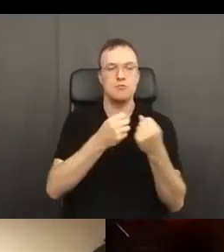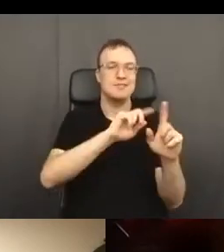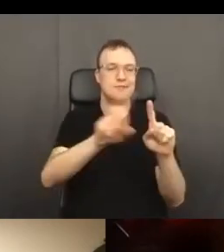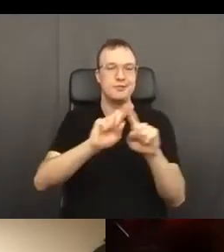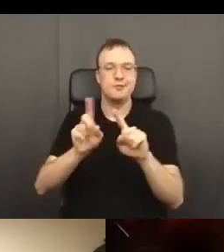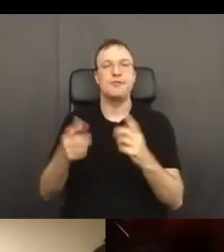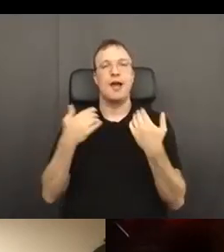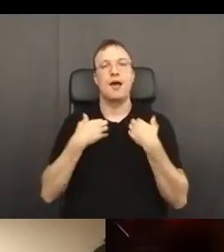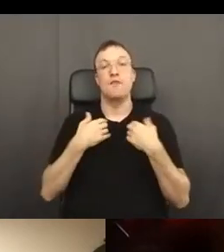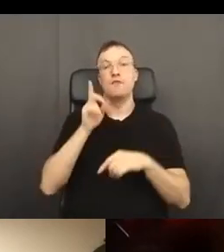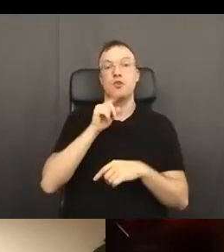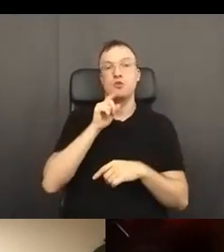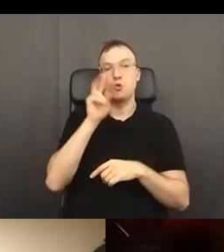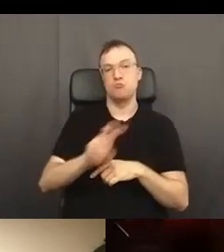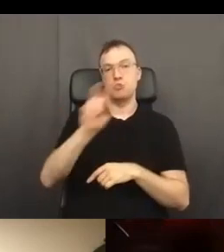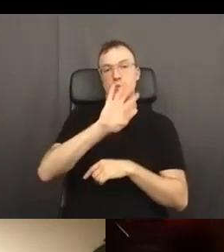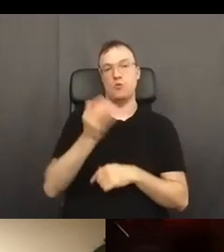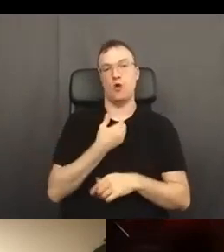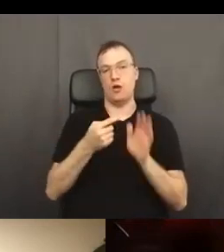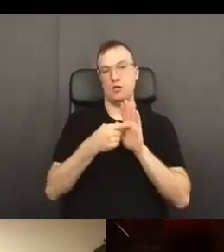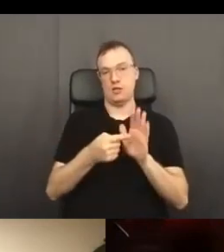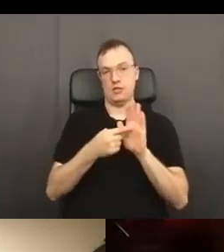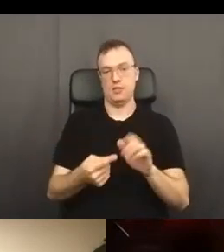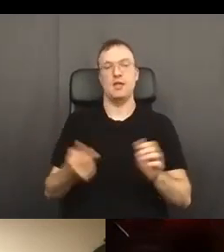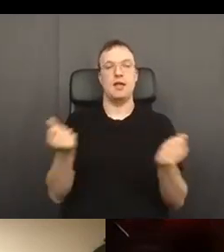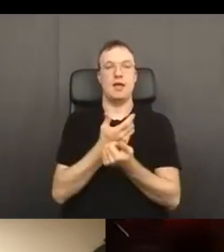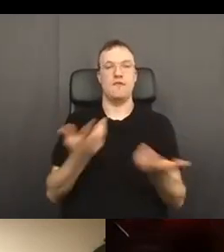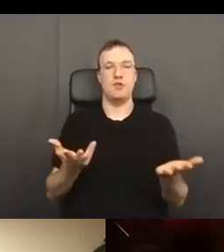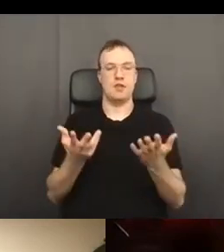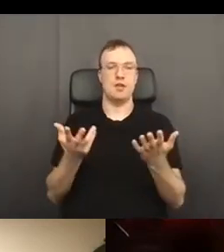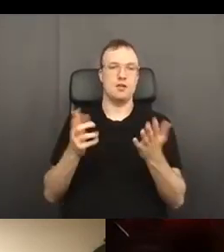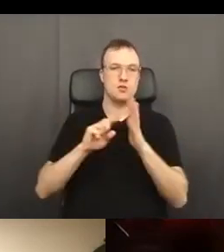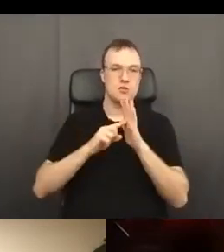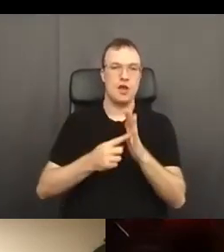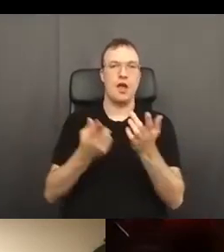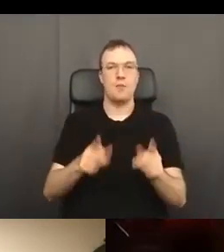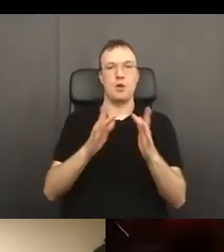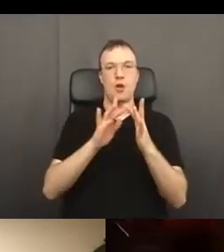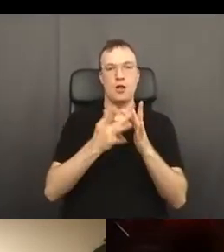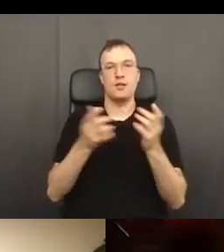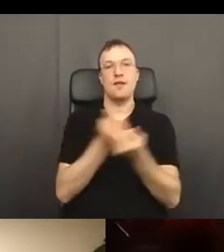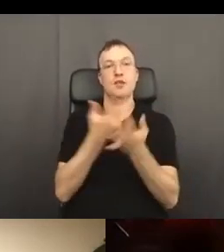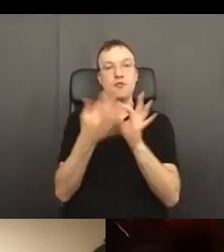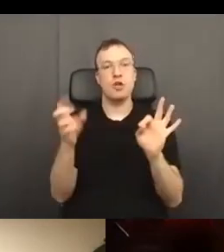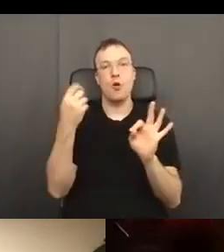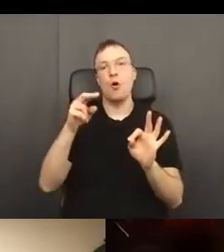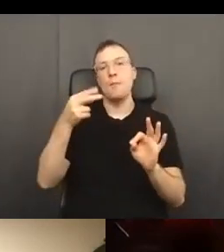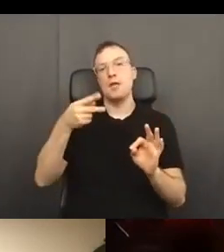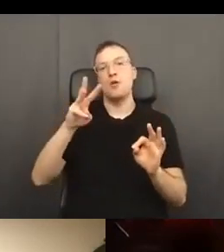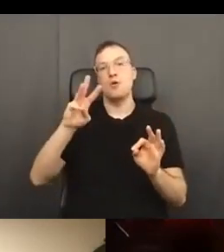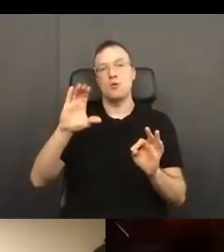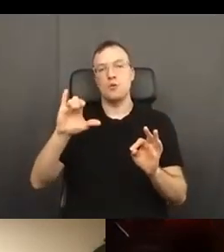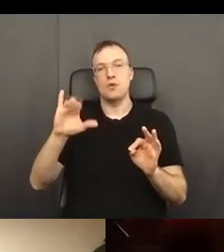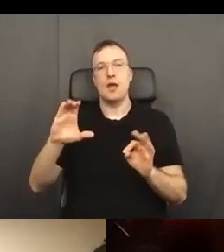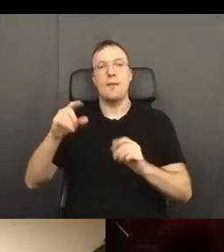a virtual tour of our exhibition. Everything's online, everything is free or pay what you can. So we hope that you'll check out the